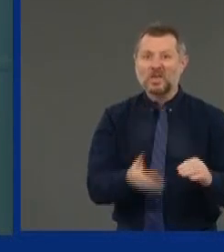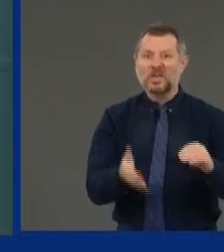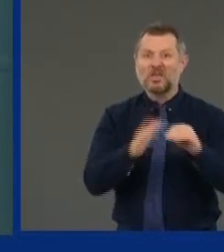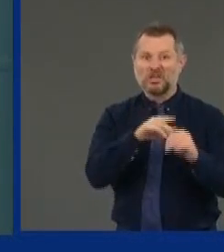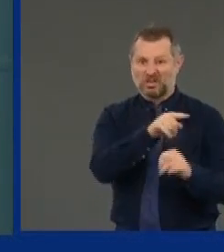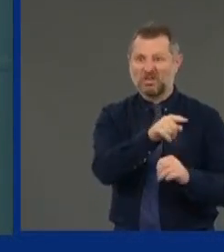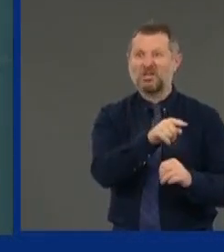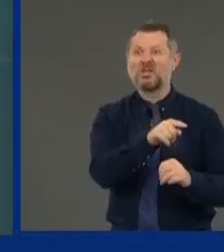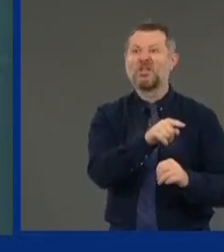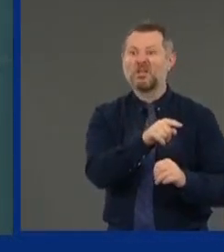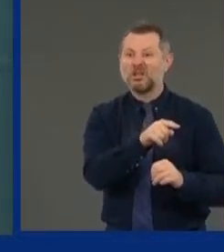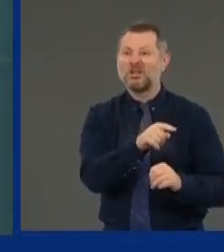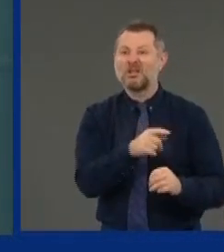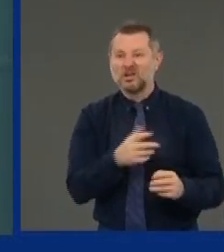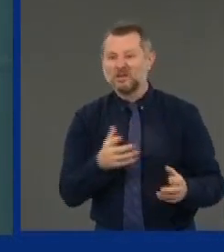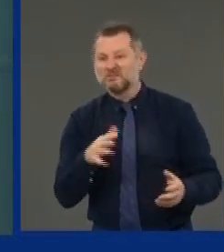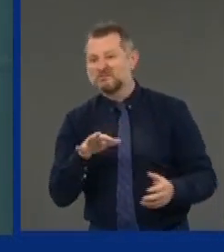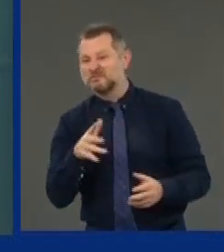90,000.